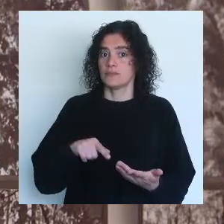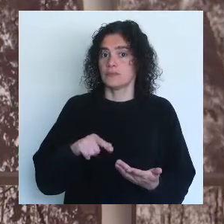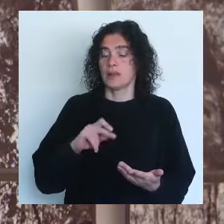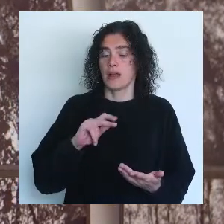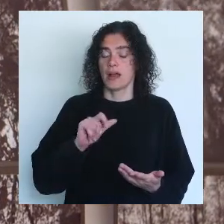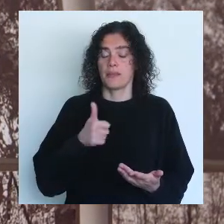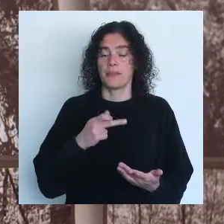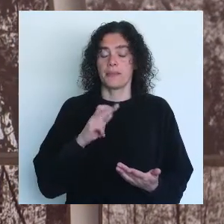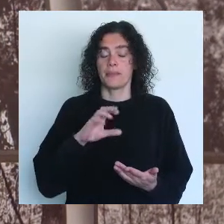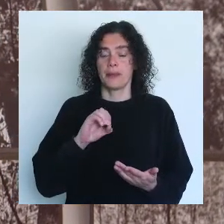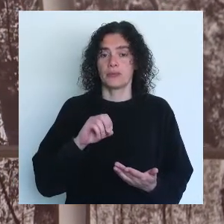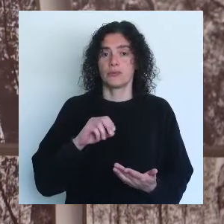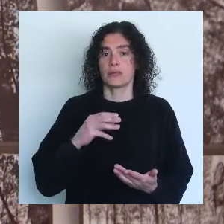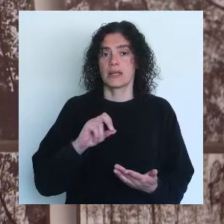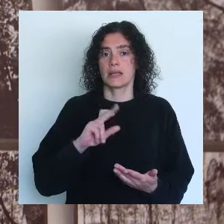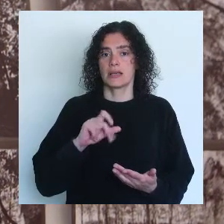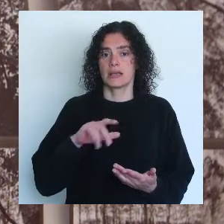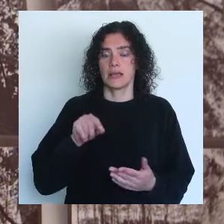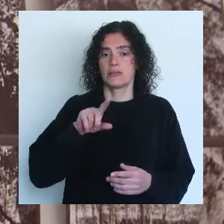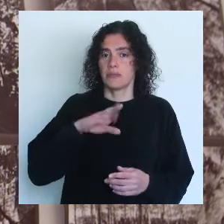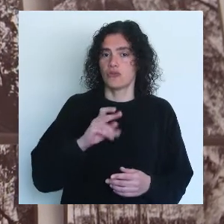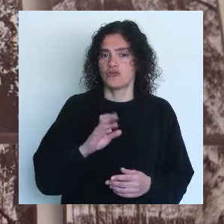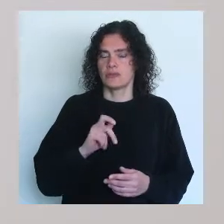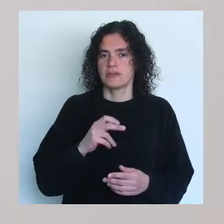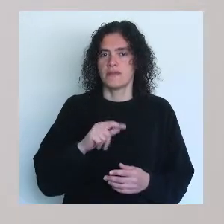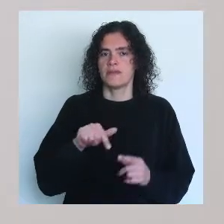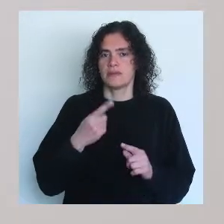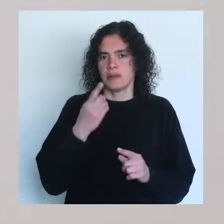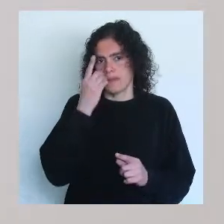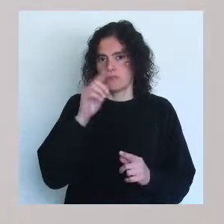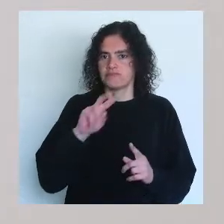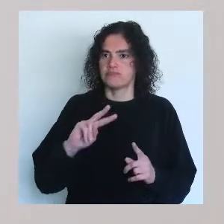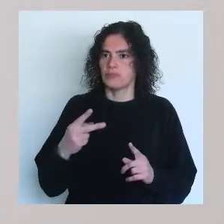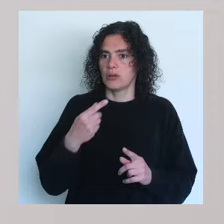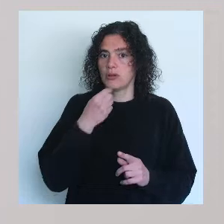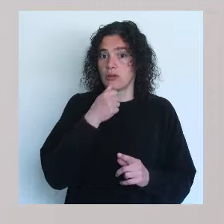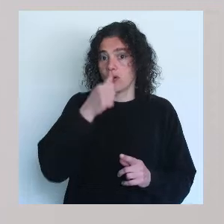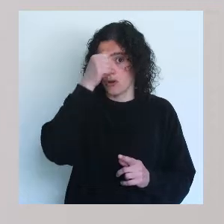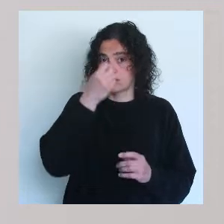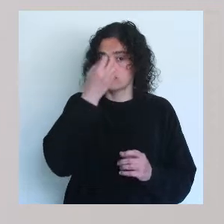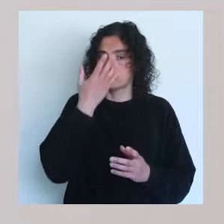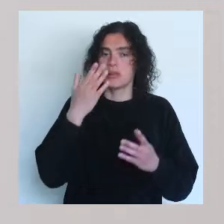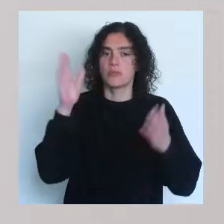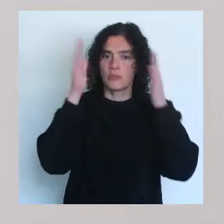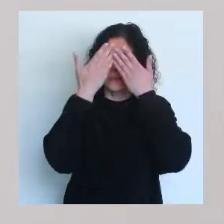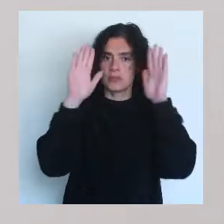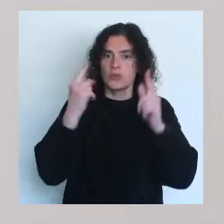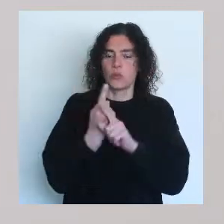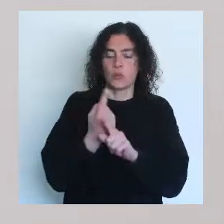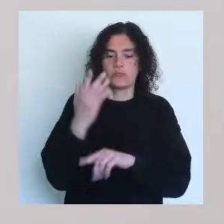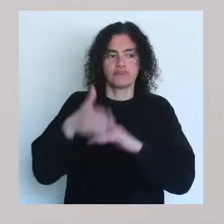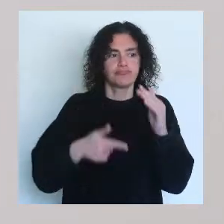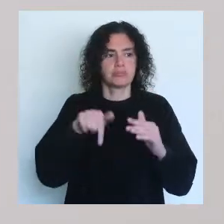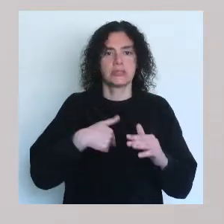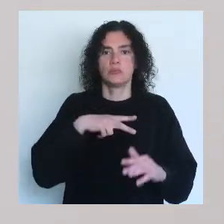With Alberto Carneiro, actually even Joseph Beuys, a Rose for Democracy, few things are